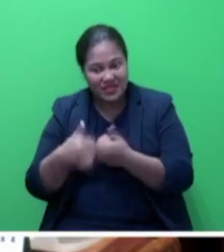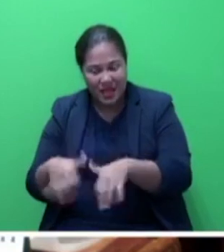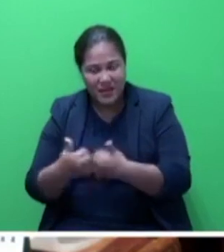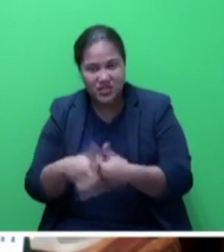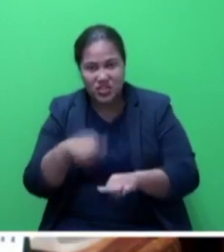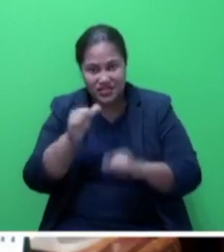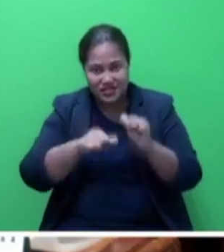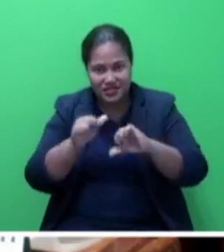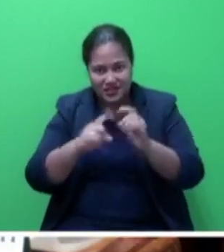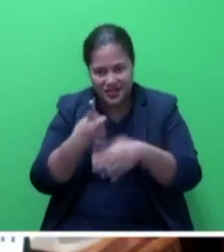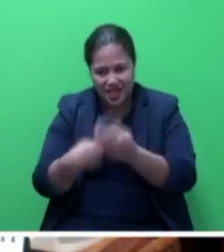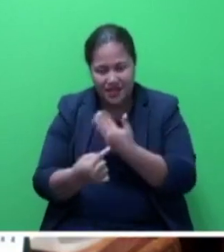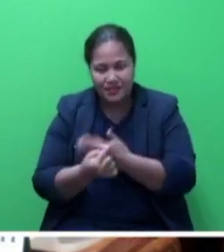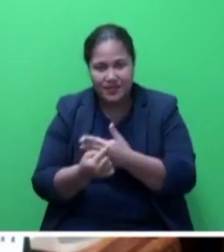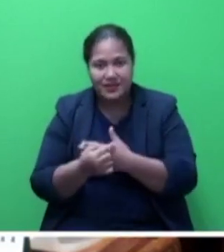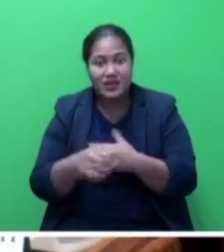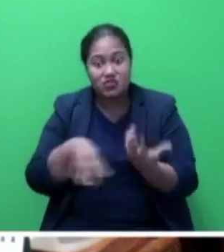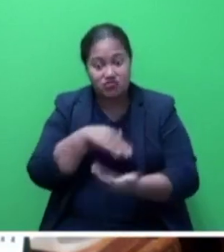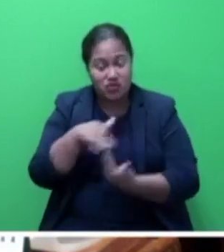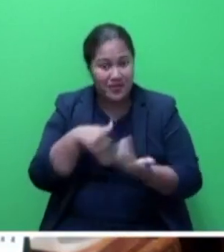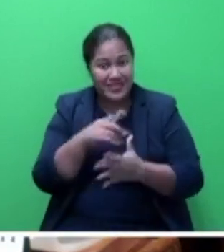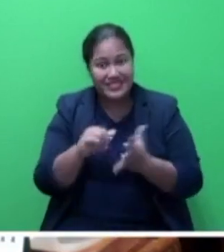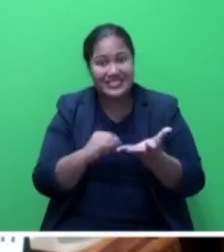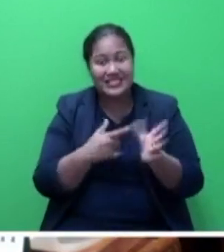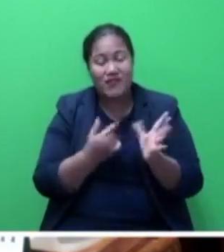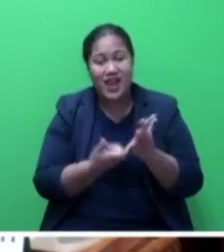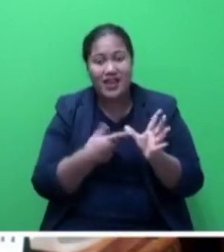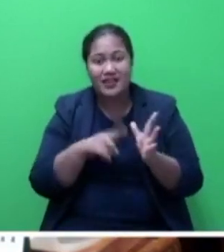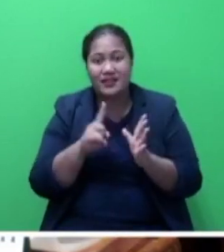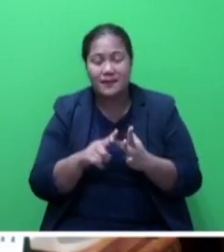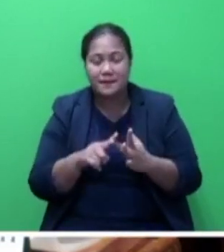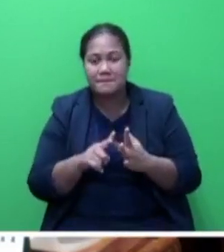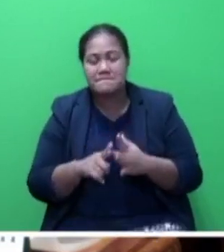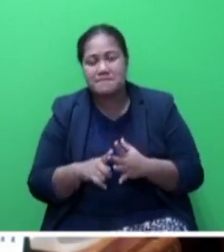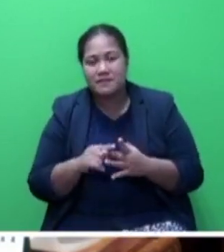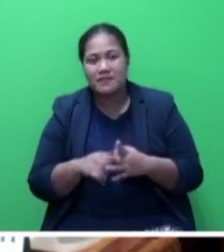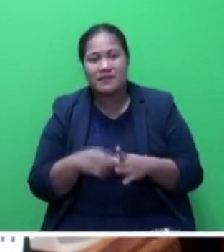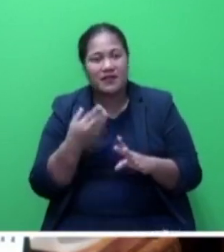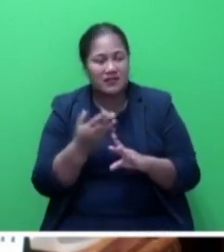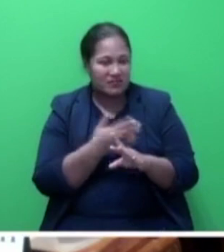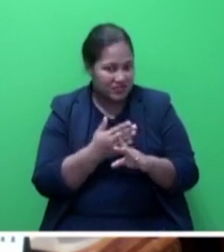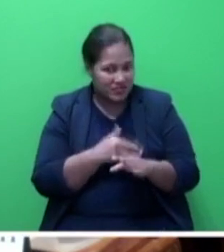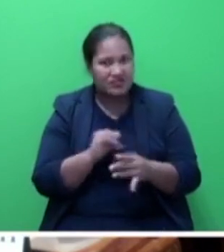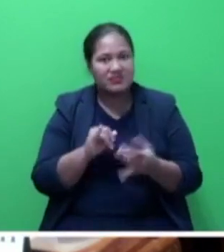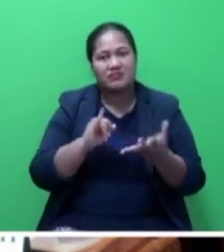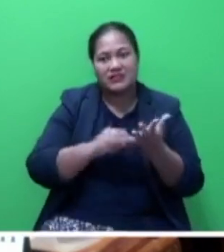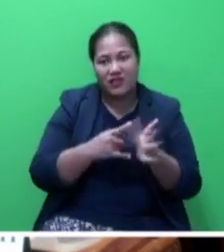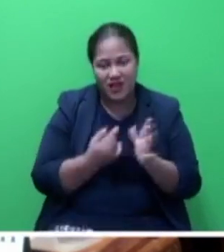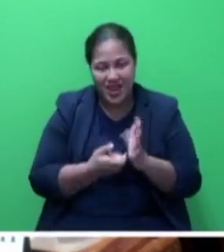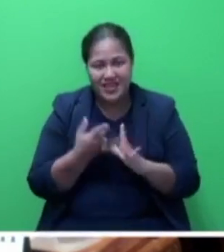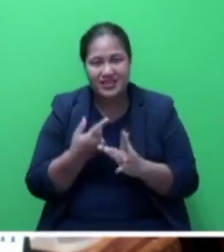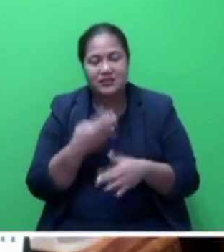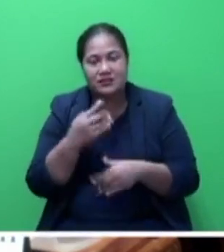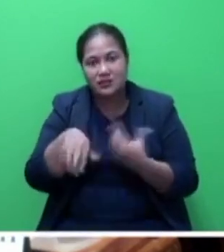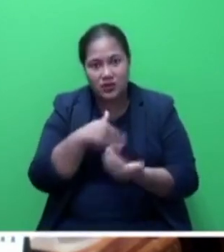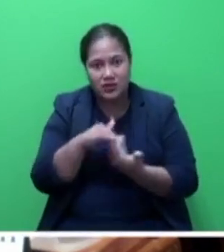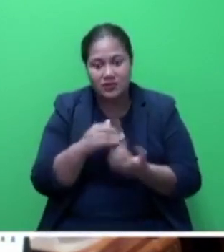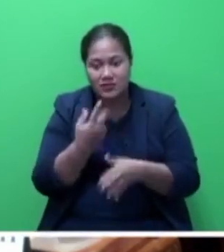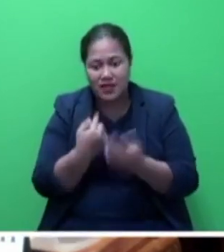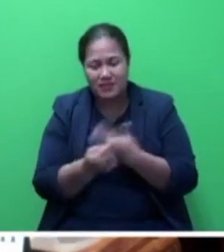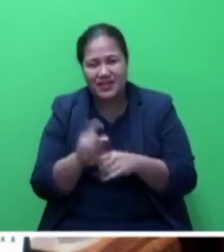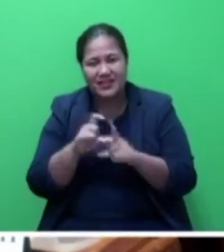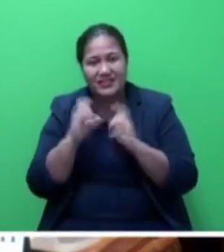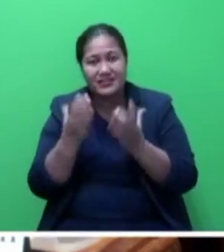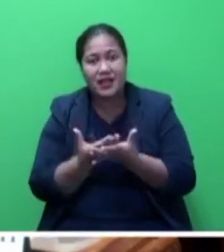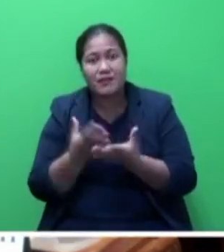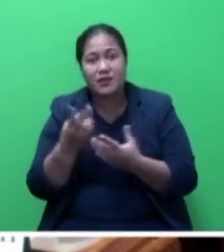during Tropical Sarai, Cyclone Sarai, post-Tropical Cyclone Sarai in December